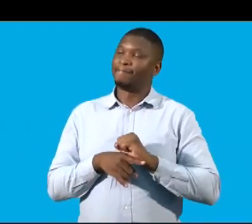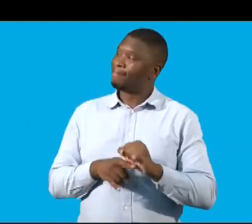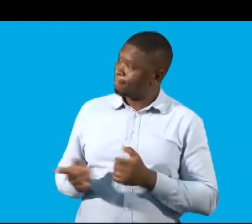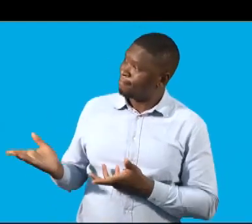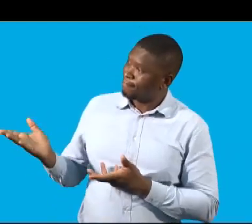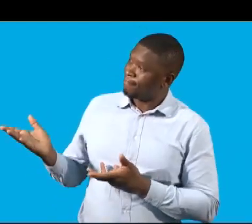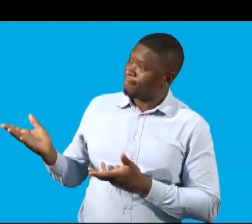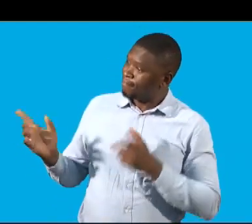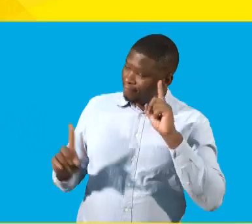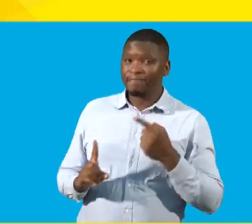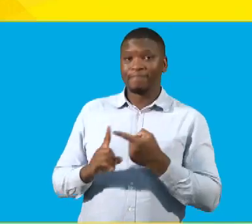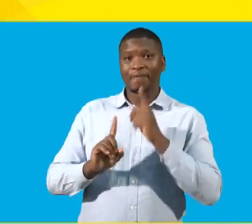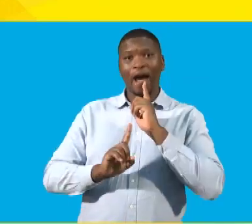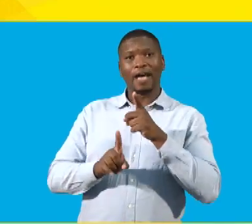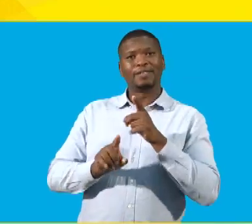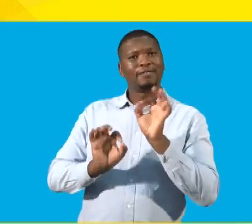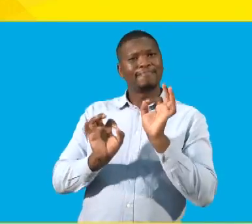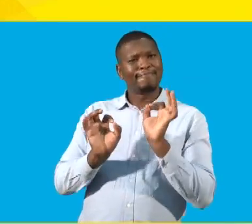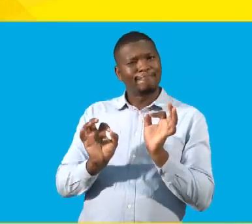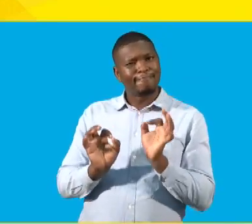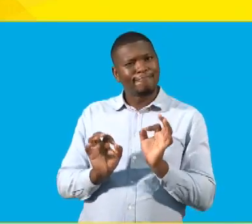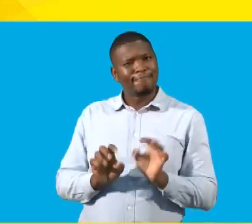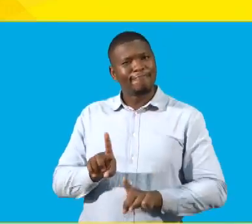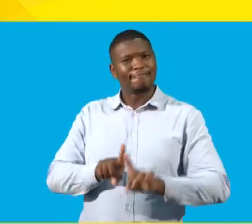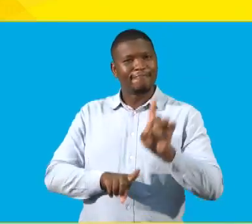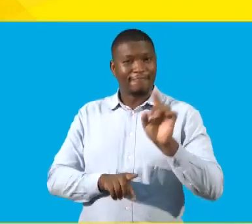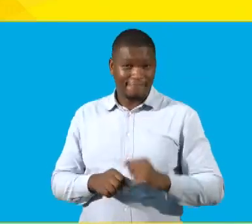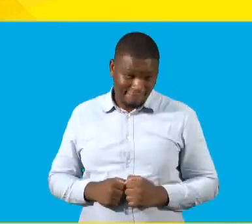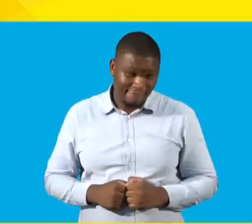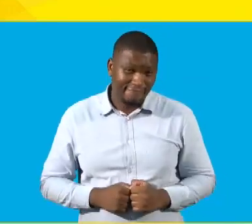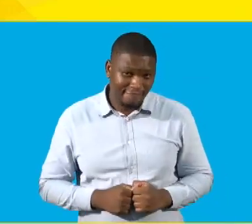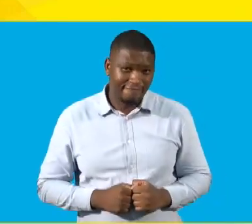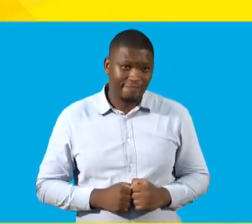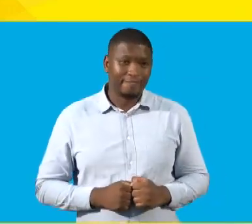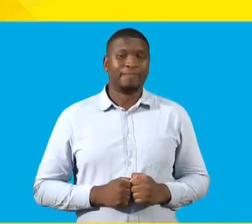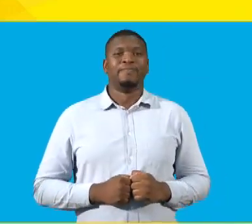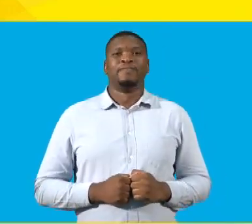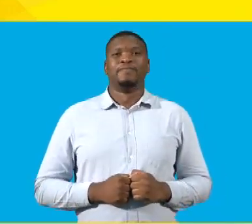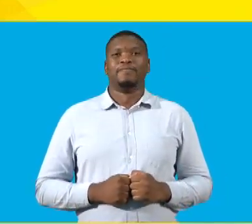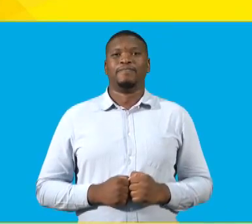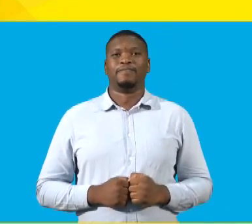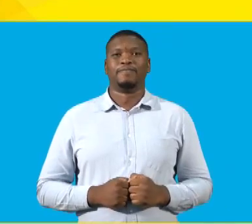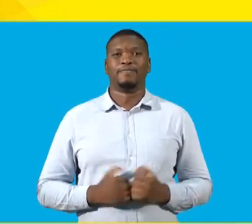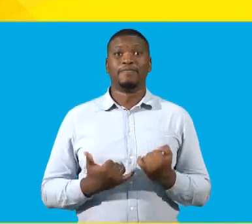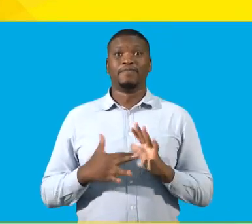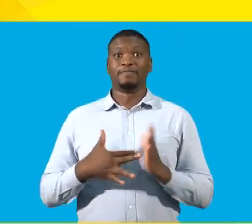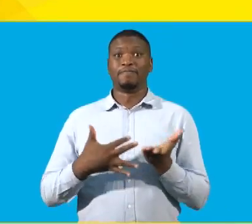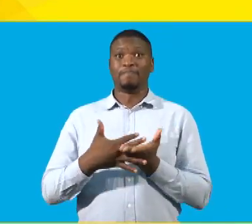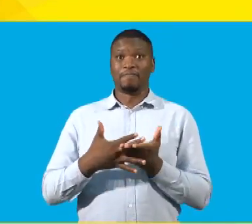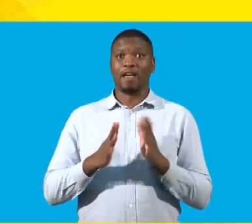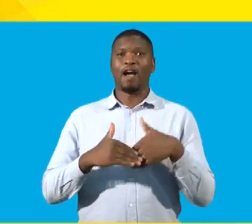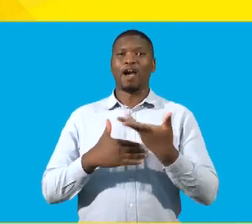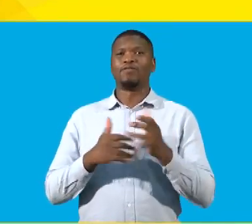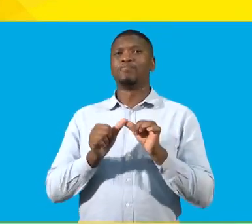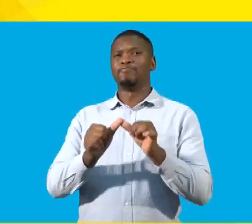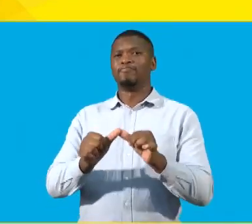you answer those exam questions precisely, and accurately. Let's quickly go to an ad